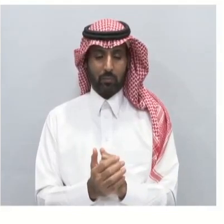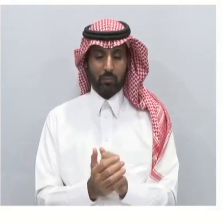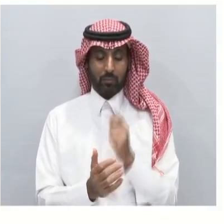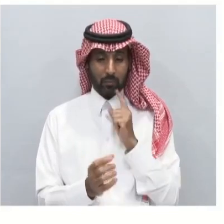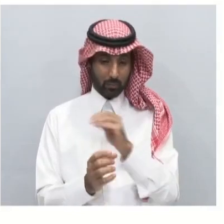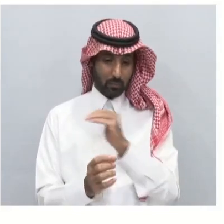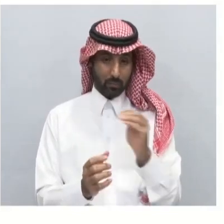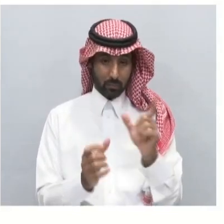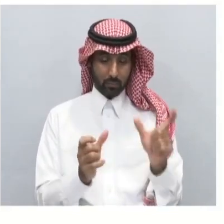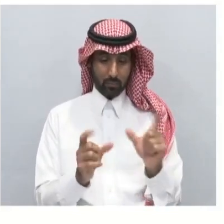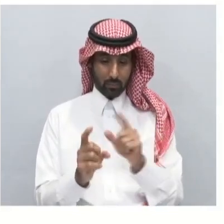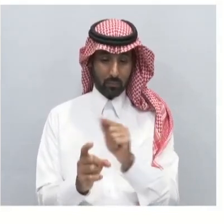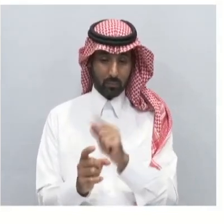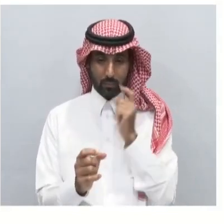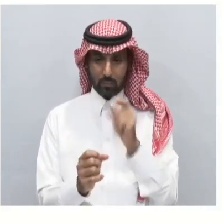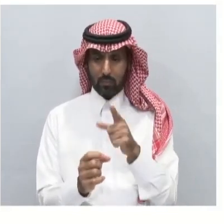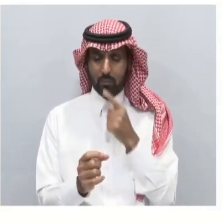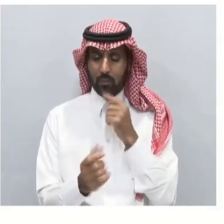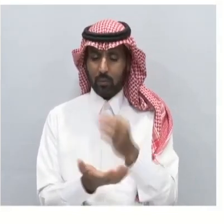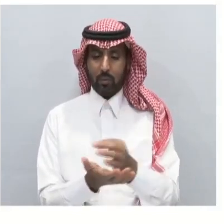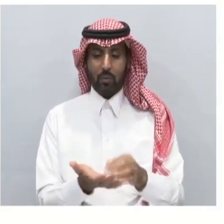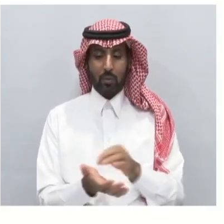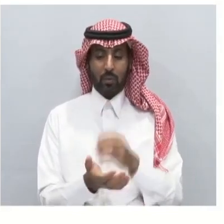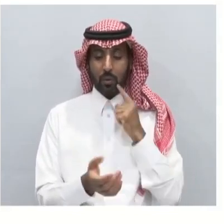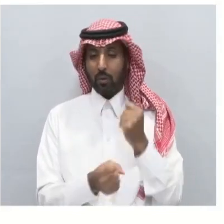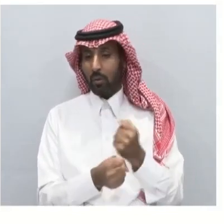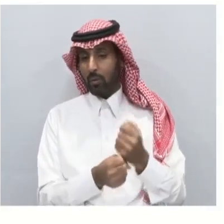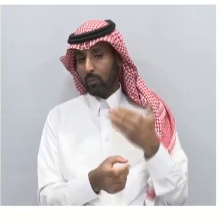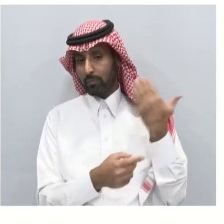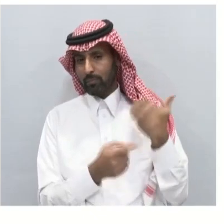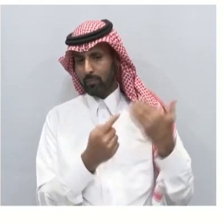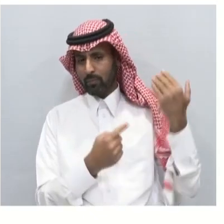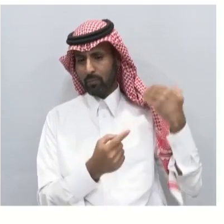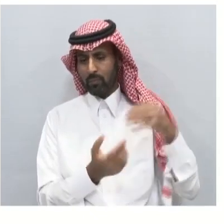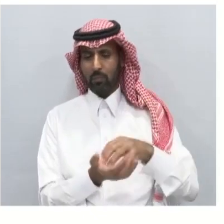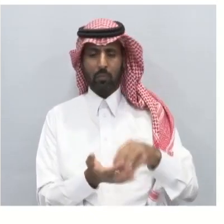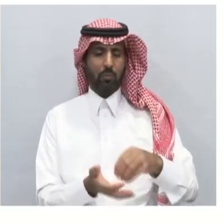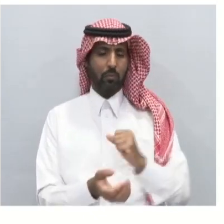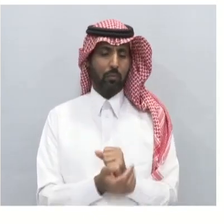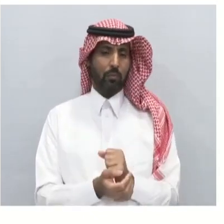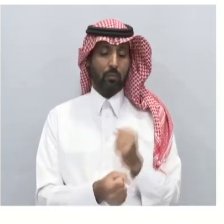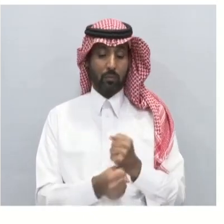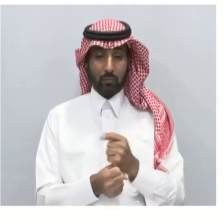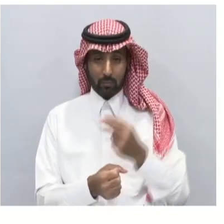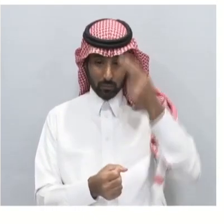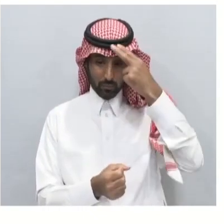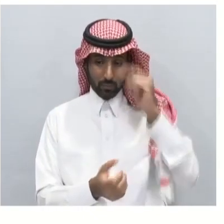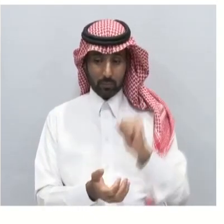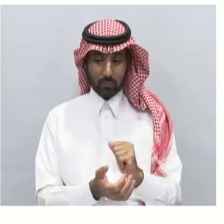full sentences to express local customs. You will talk about local customs in Saudi